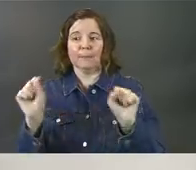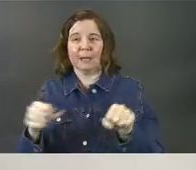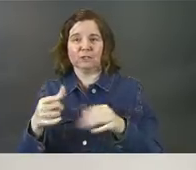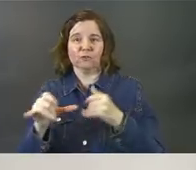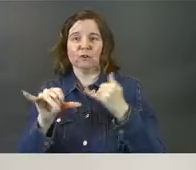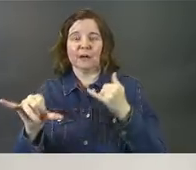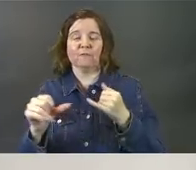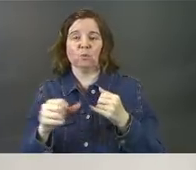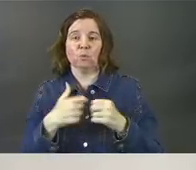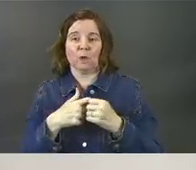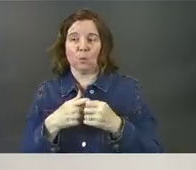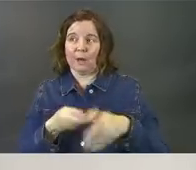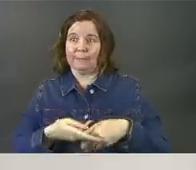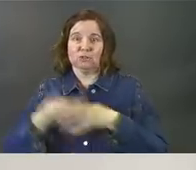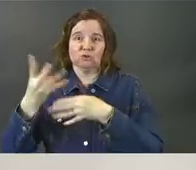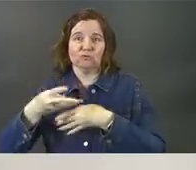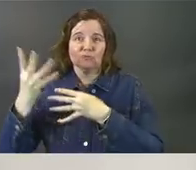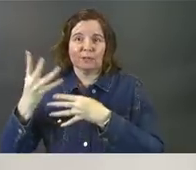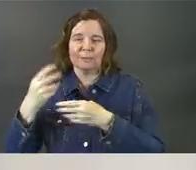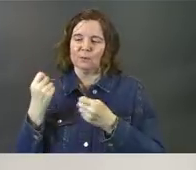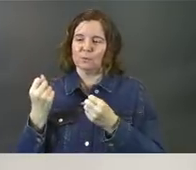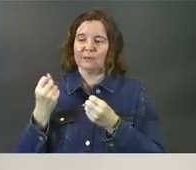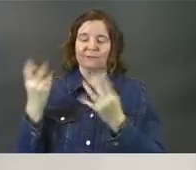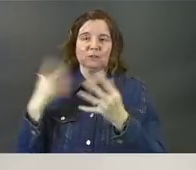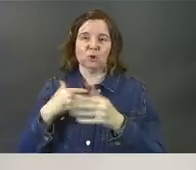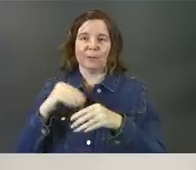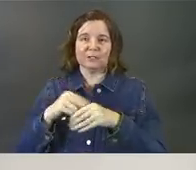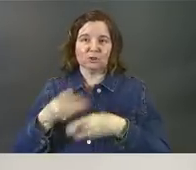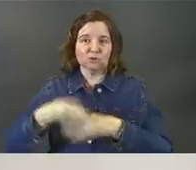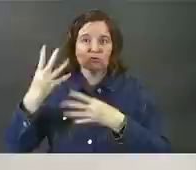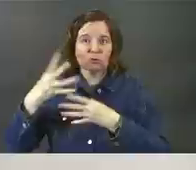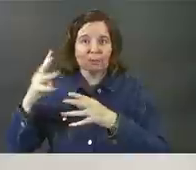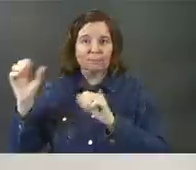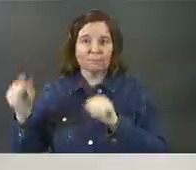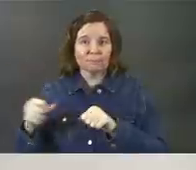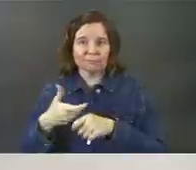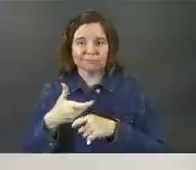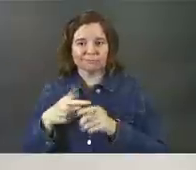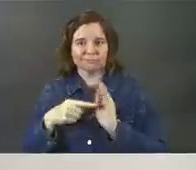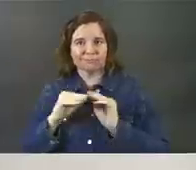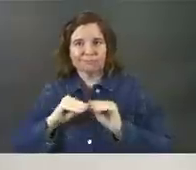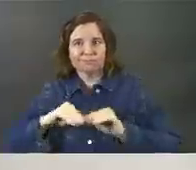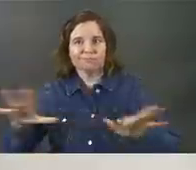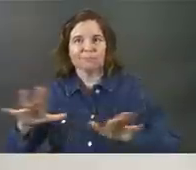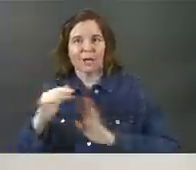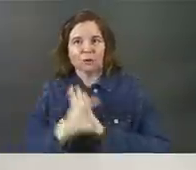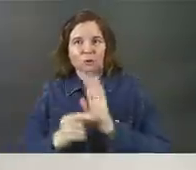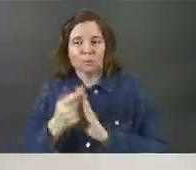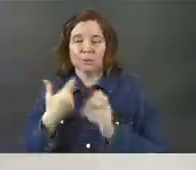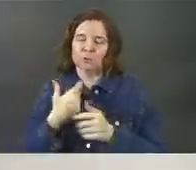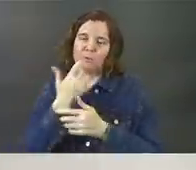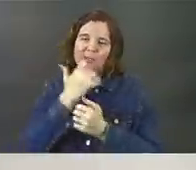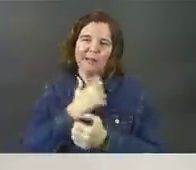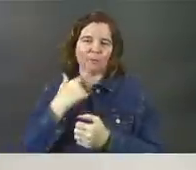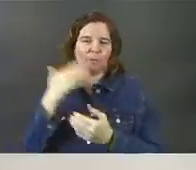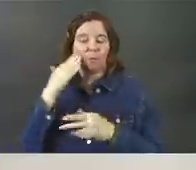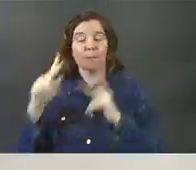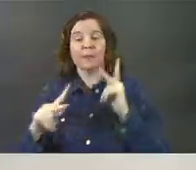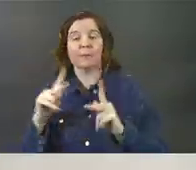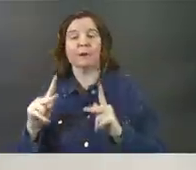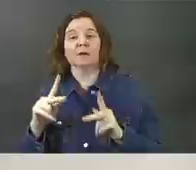forever. We want to be streaming. We have invested so much into the streaming that we are doing here at Grace Fellowship Church because we care about that. We know